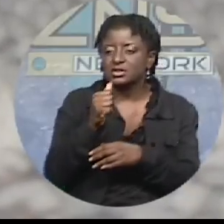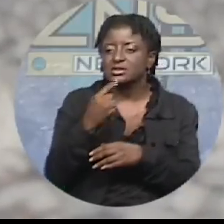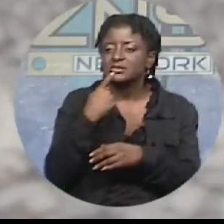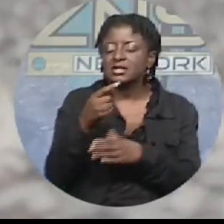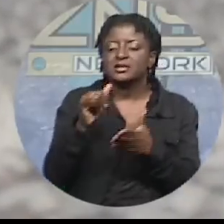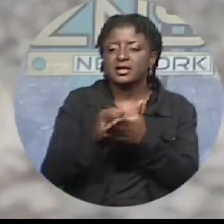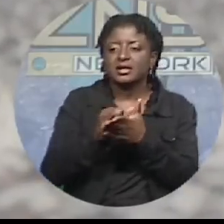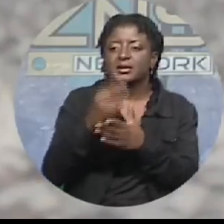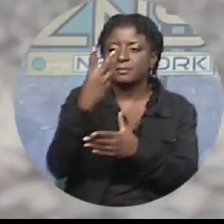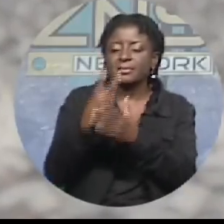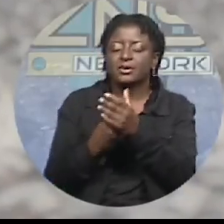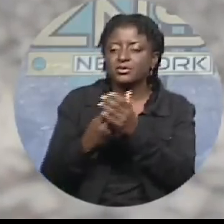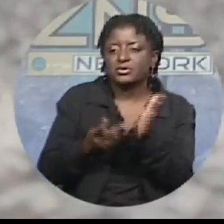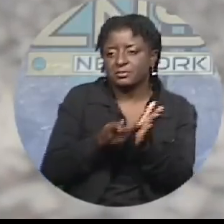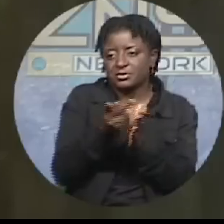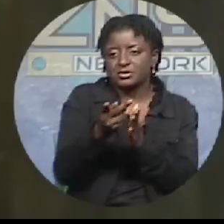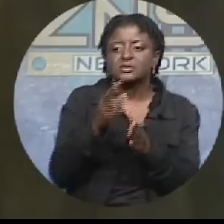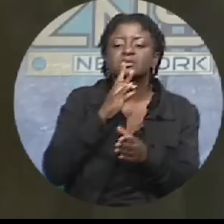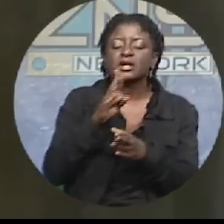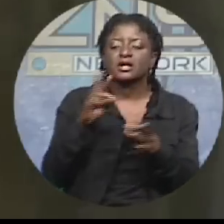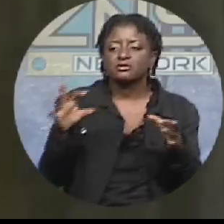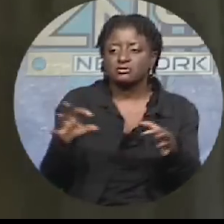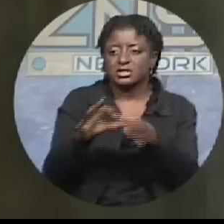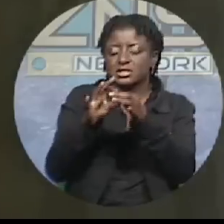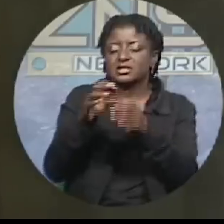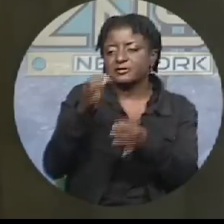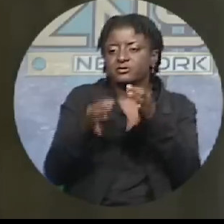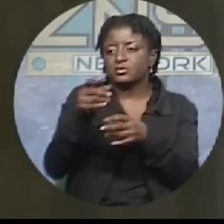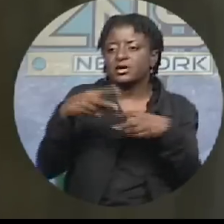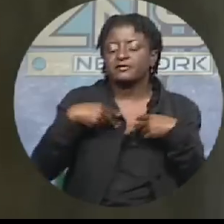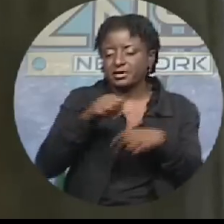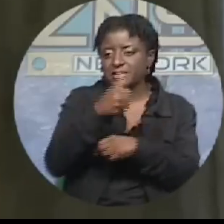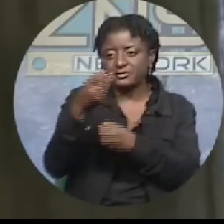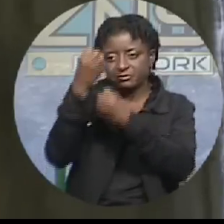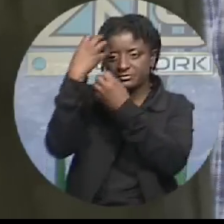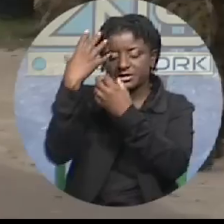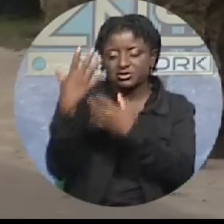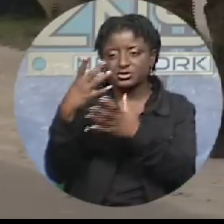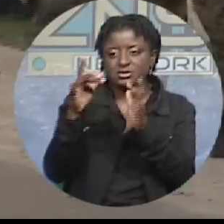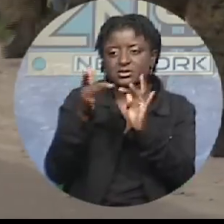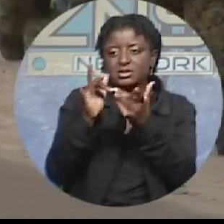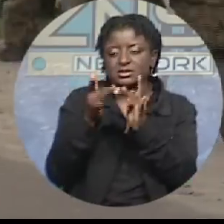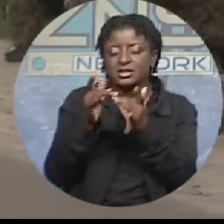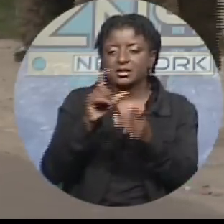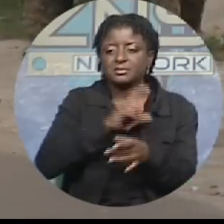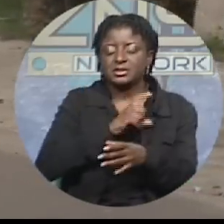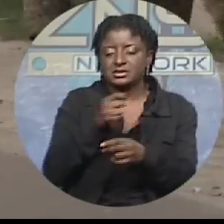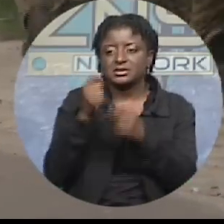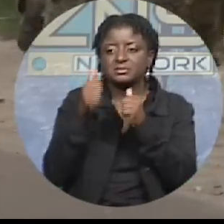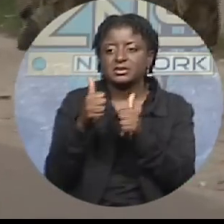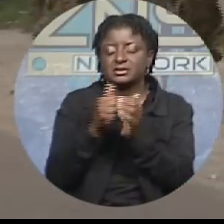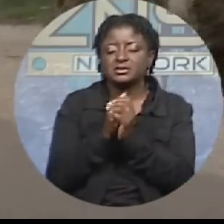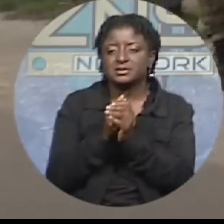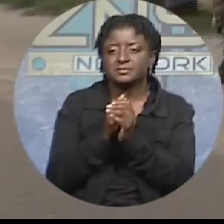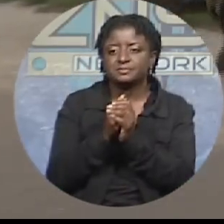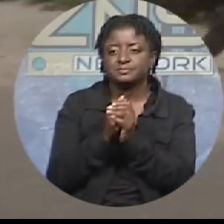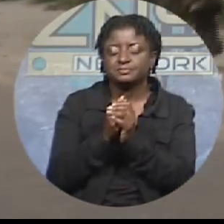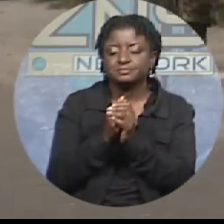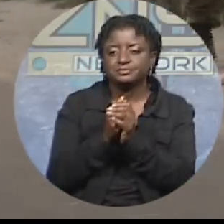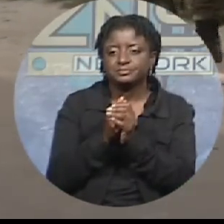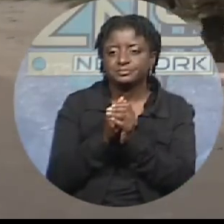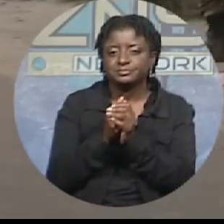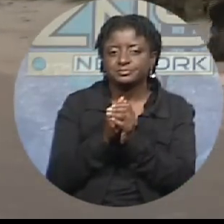are related. But if you have any information on this latest homicide, you're asked to contact police immediately. Janae Noel